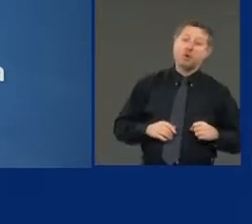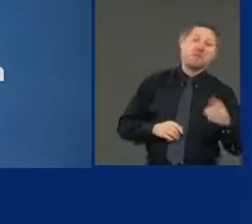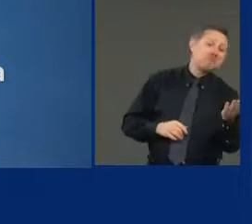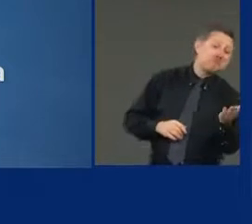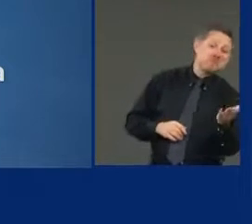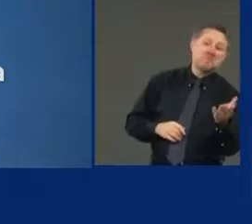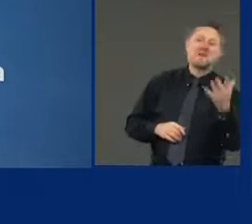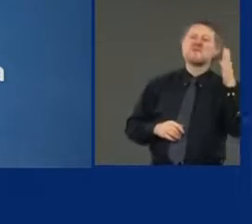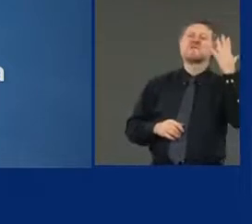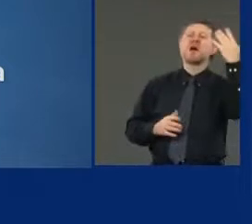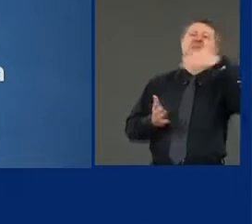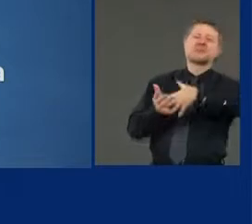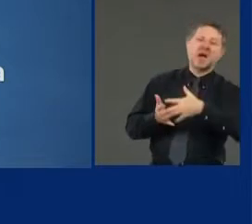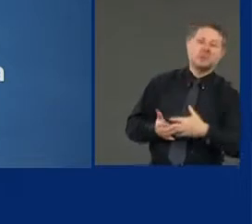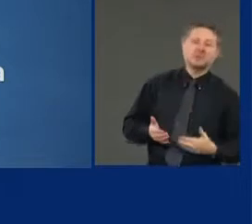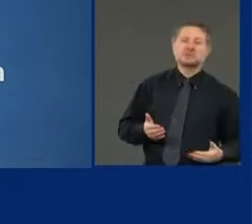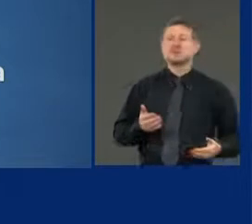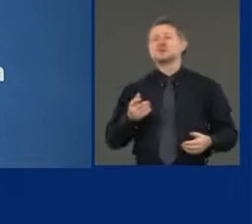50,000. 50?